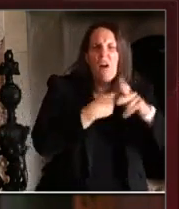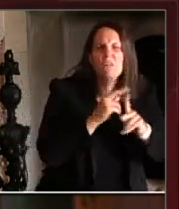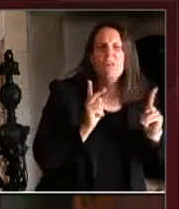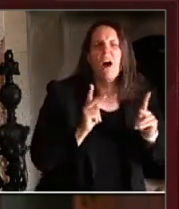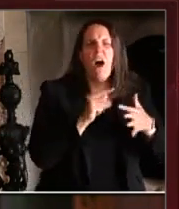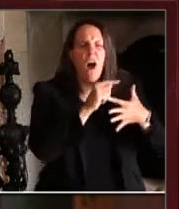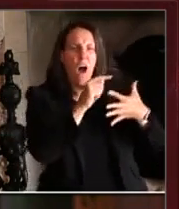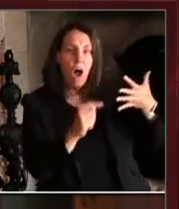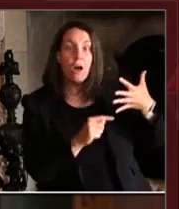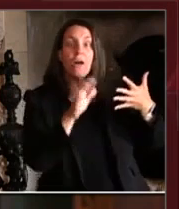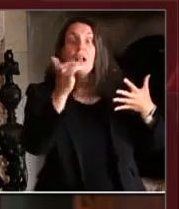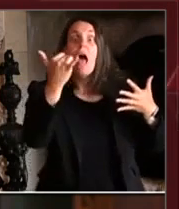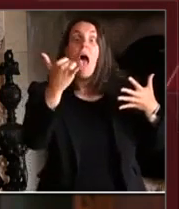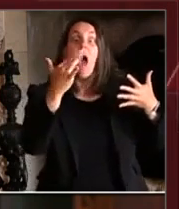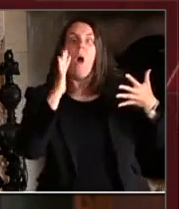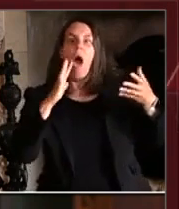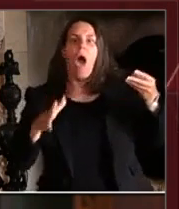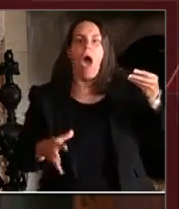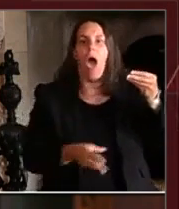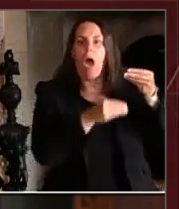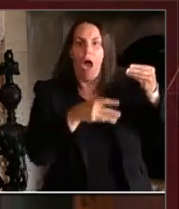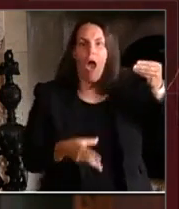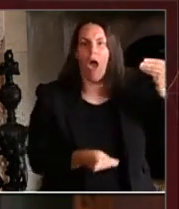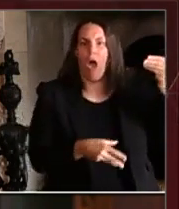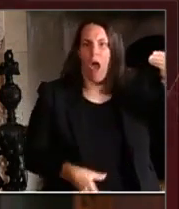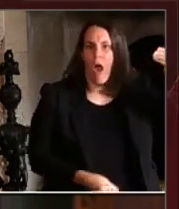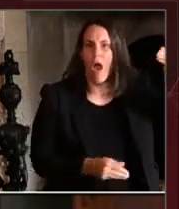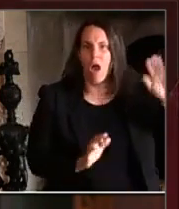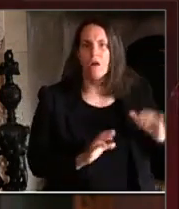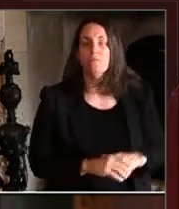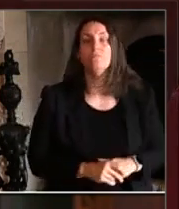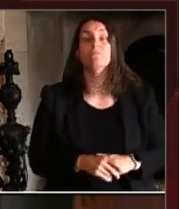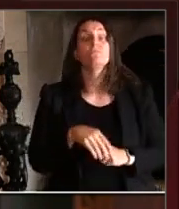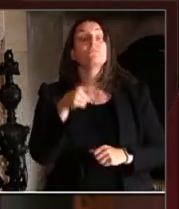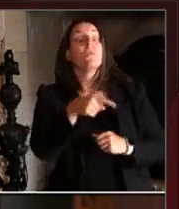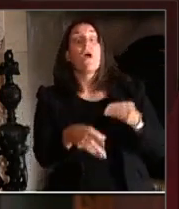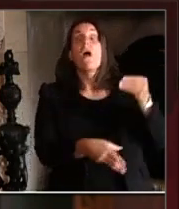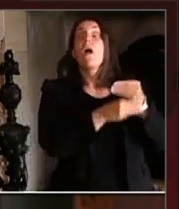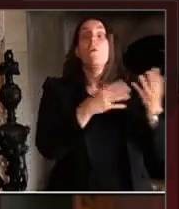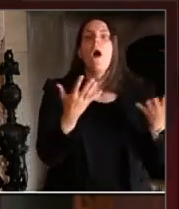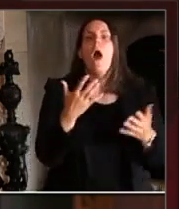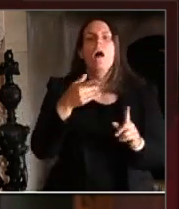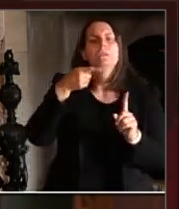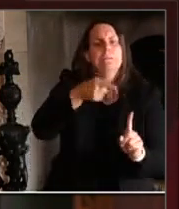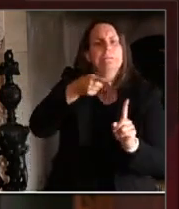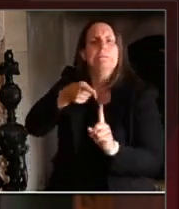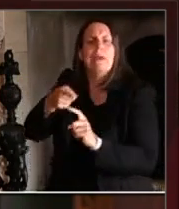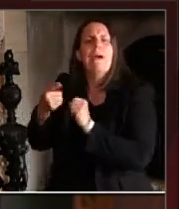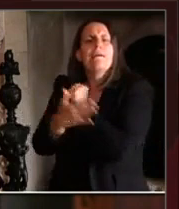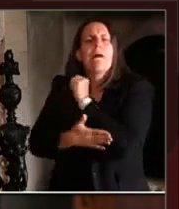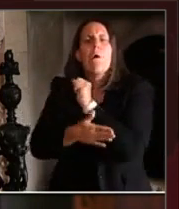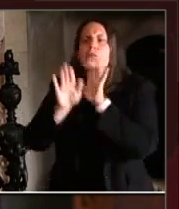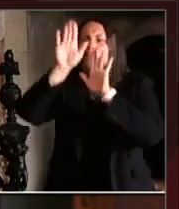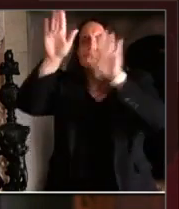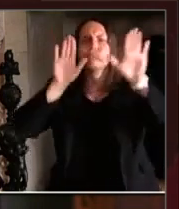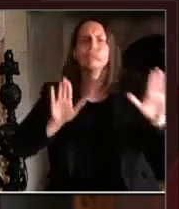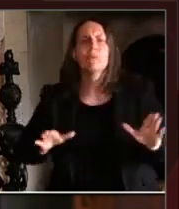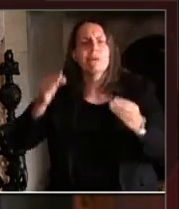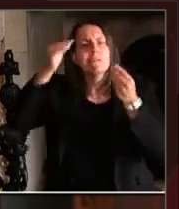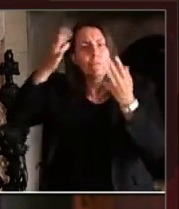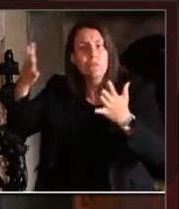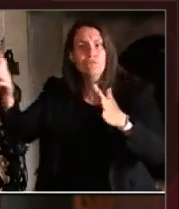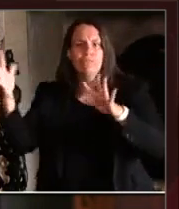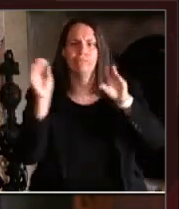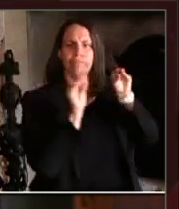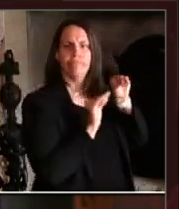level data. Just as we have used data to drive our decisions at the state level, we want to make sure local leaders, businesses,